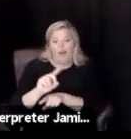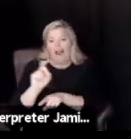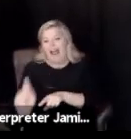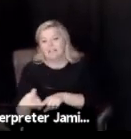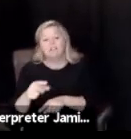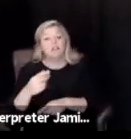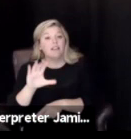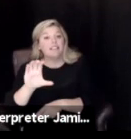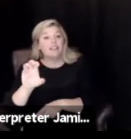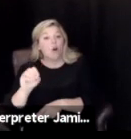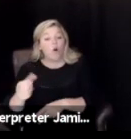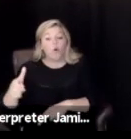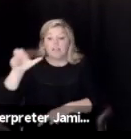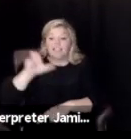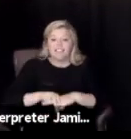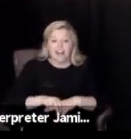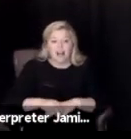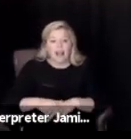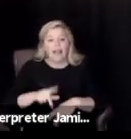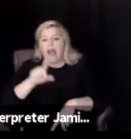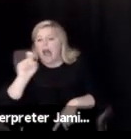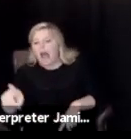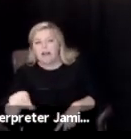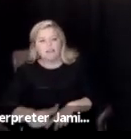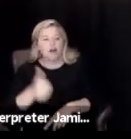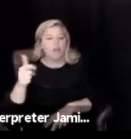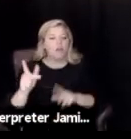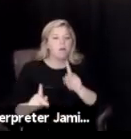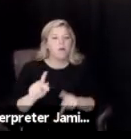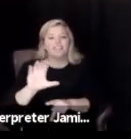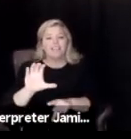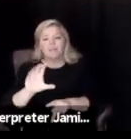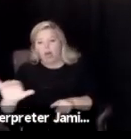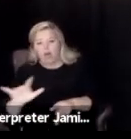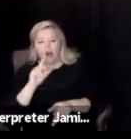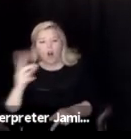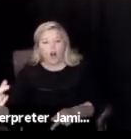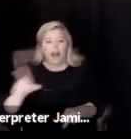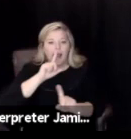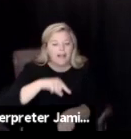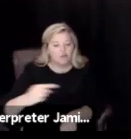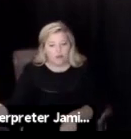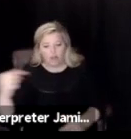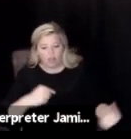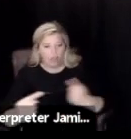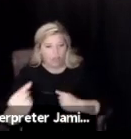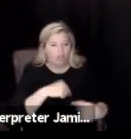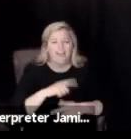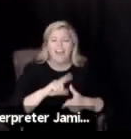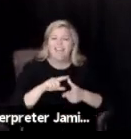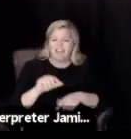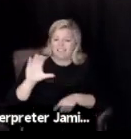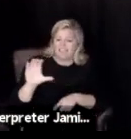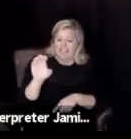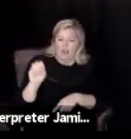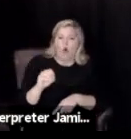and different people are engaging in that conversation. So then he's going to ask, so why is it happening? Why is this,